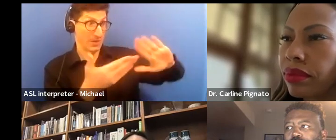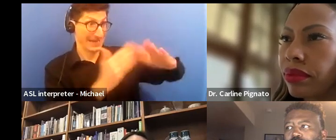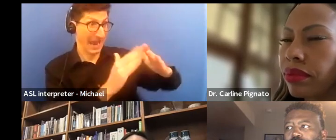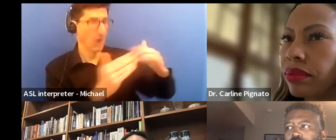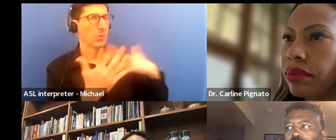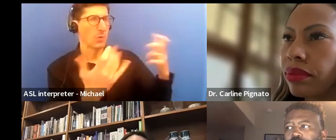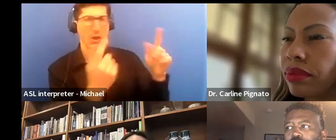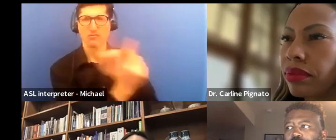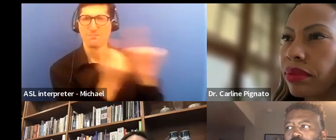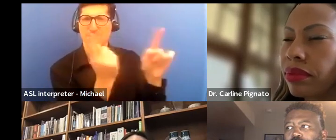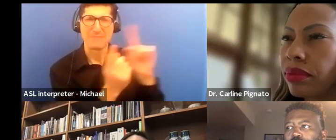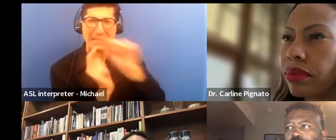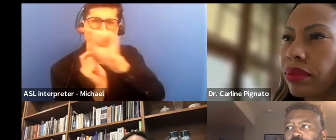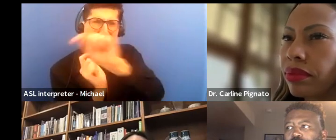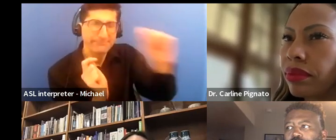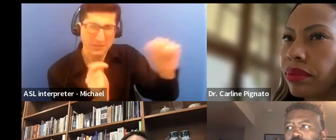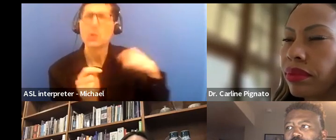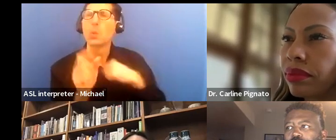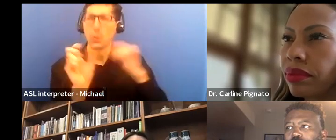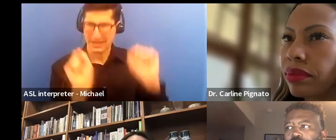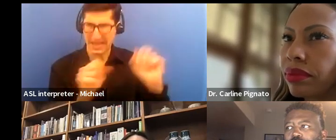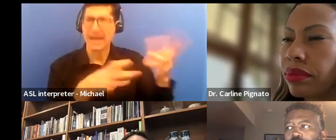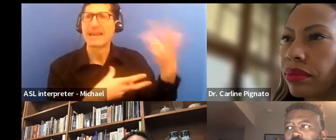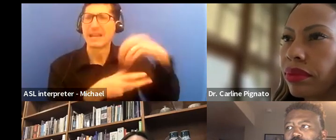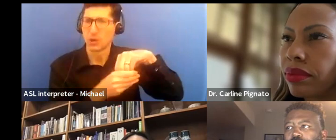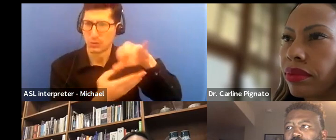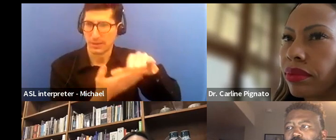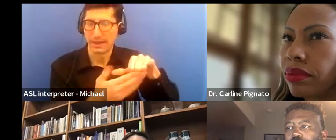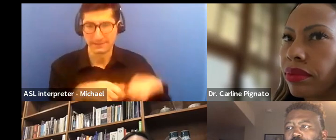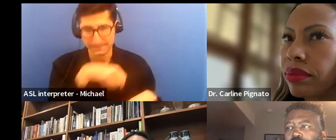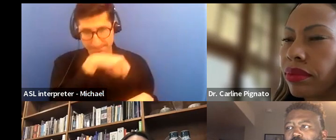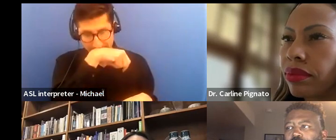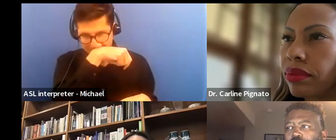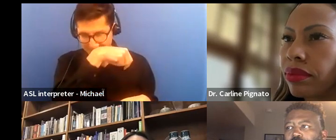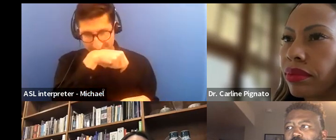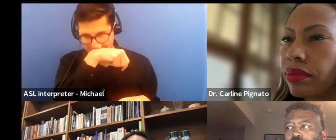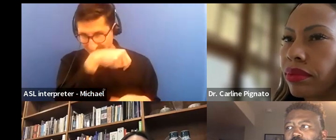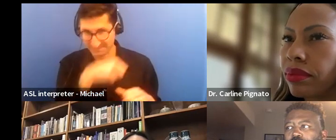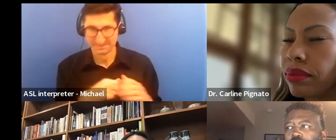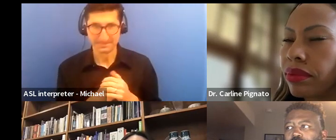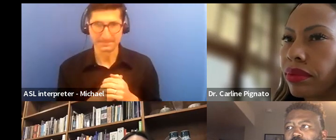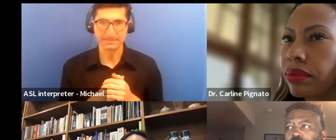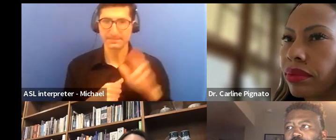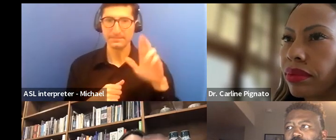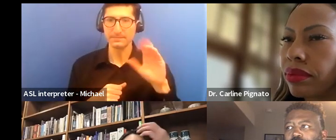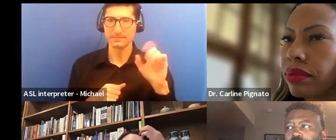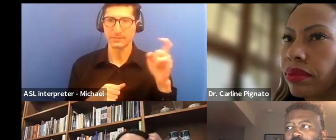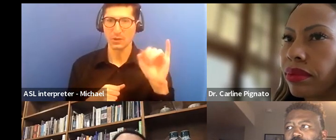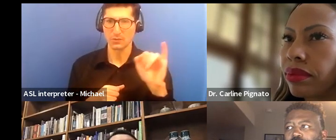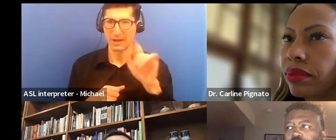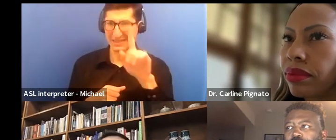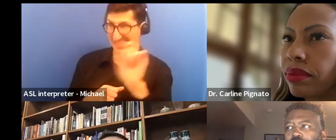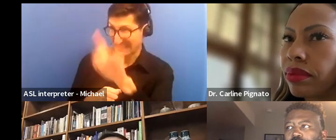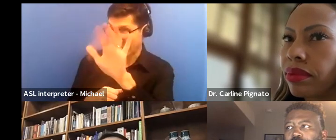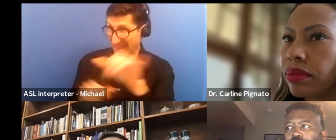So that is a process that can be afforded, can be asked for by the search committee. Is that a standard process, or that's one that has